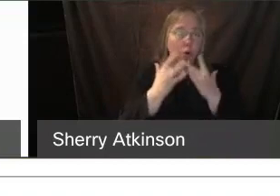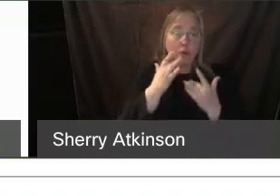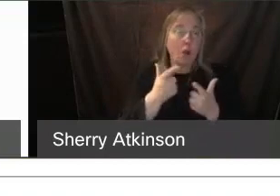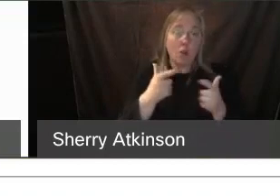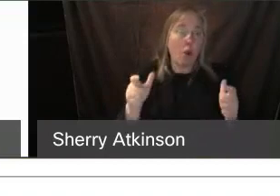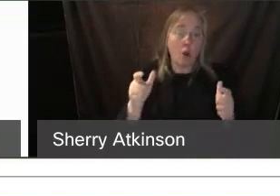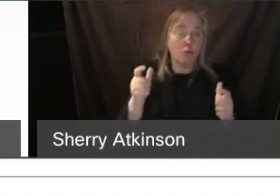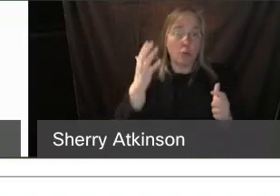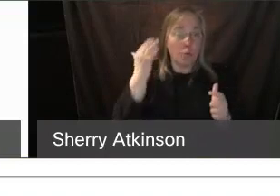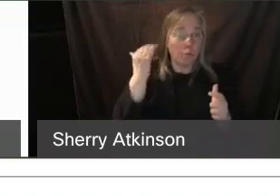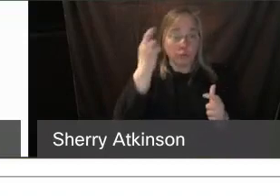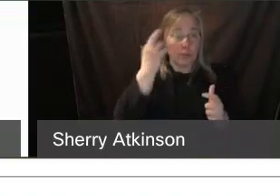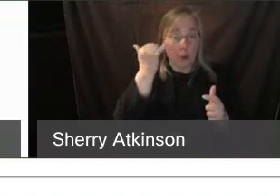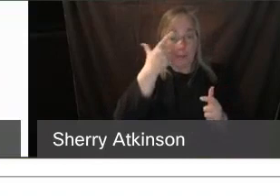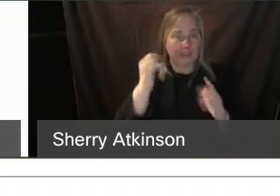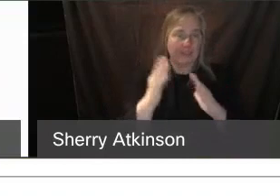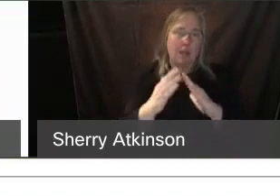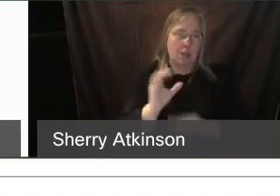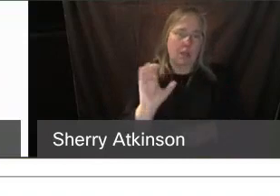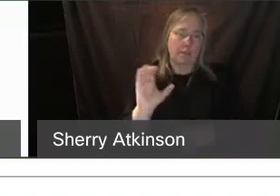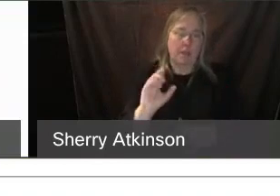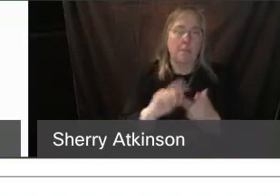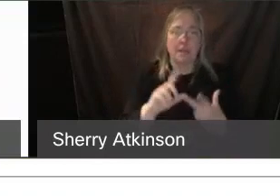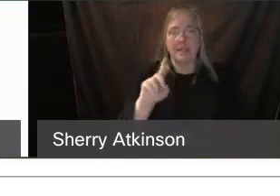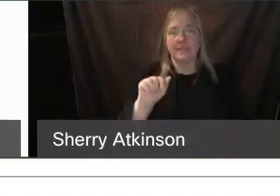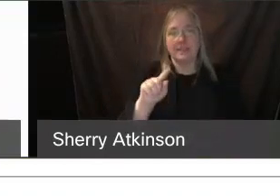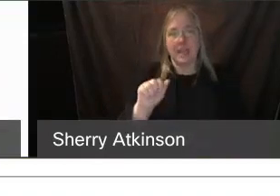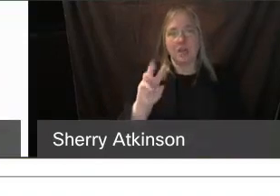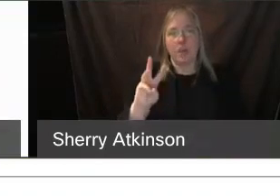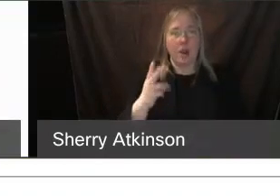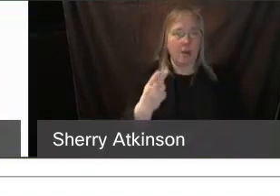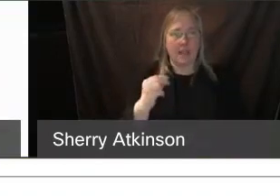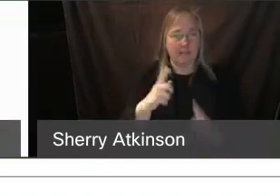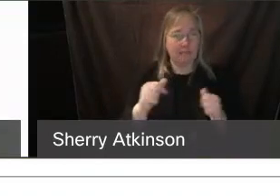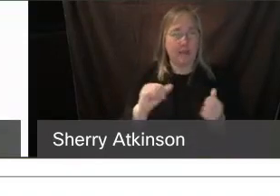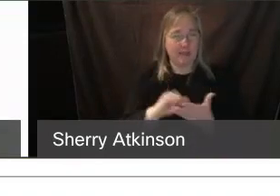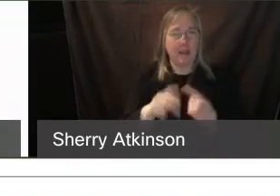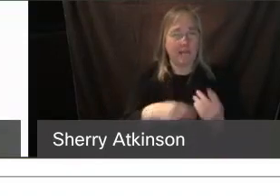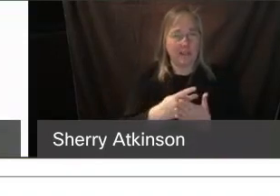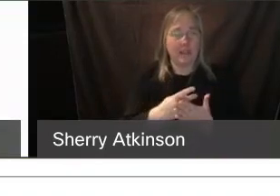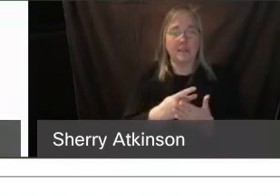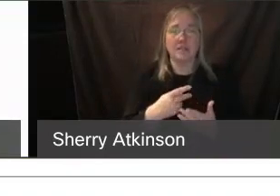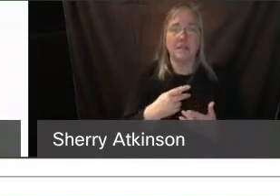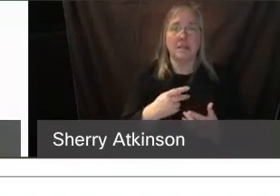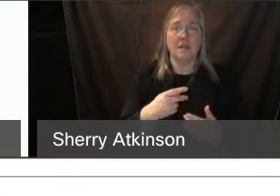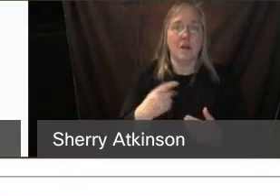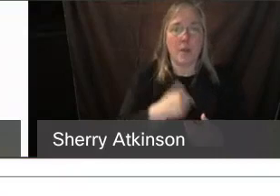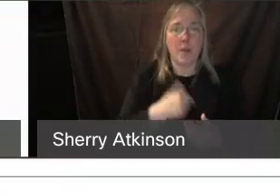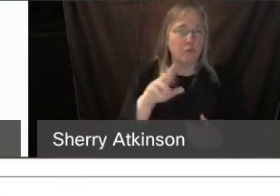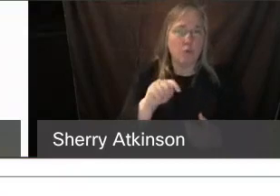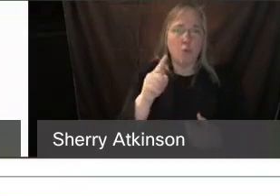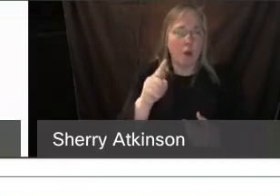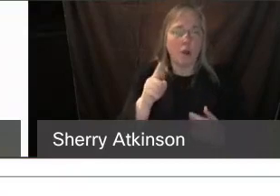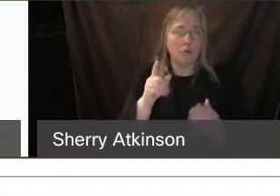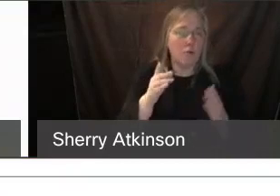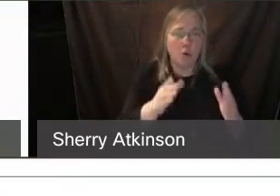downtown Columbia. But the data warehouses and things of that nature, which are in large supply, we have the Route 1 corridor, we have good transportation networks